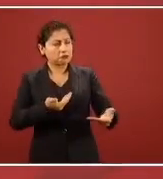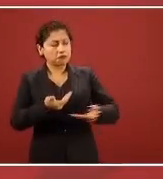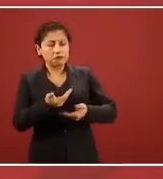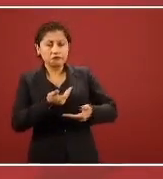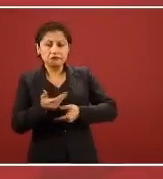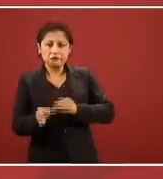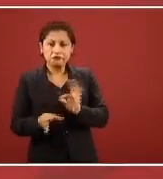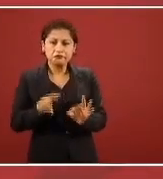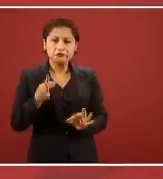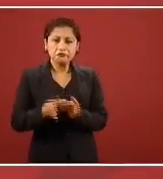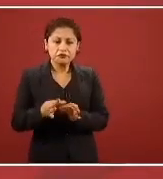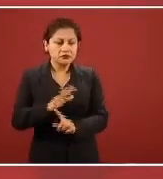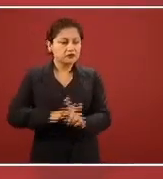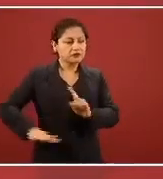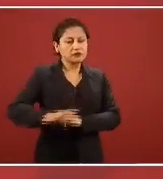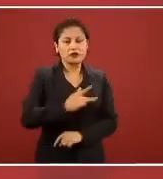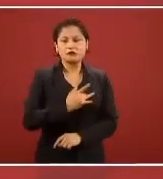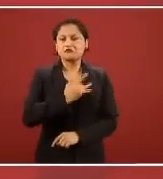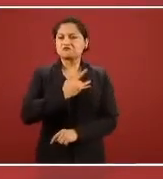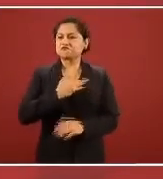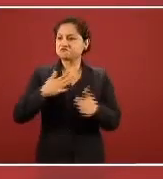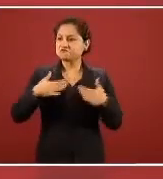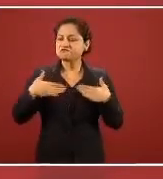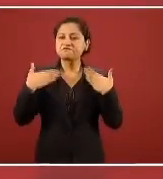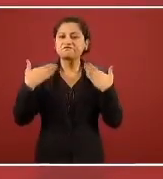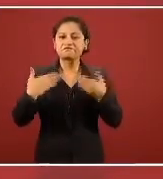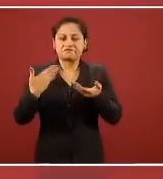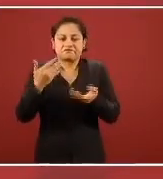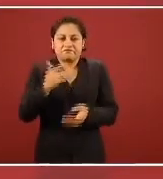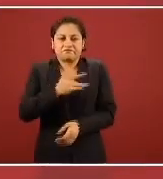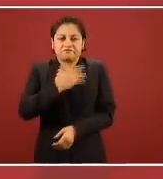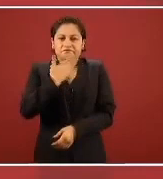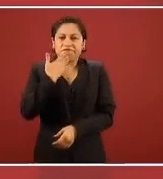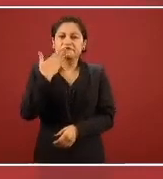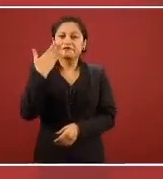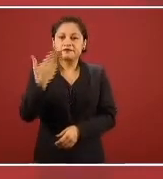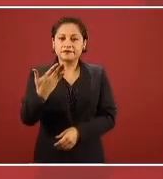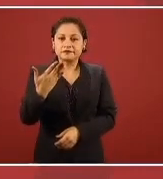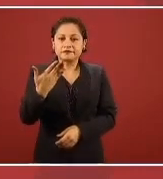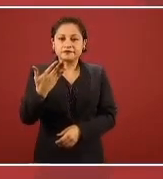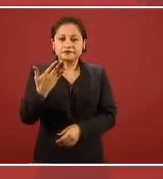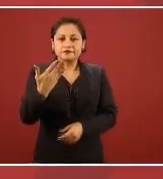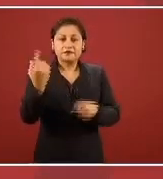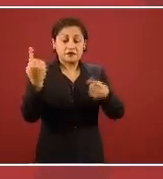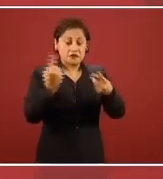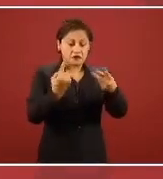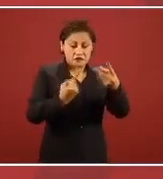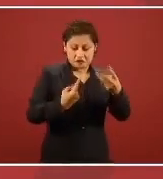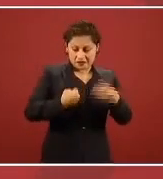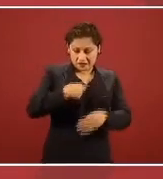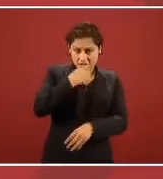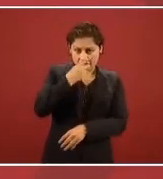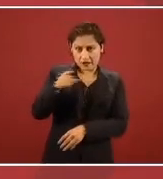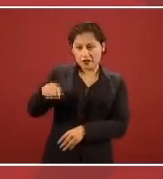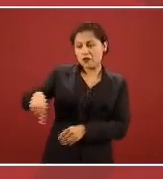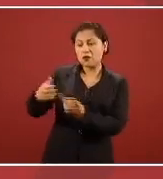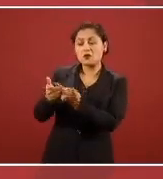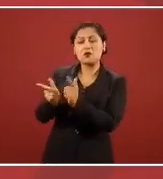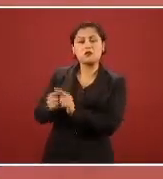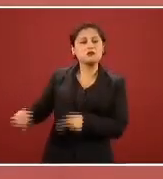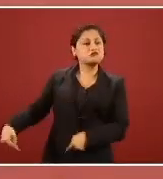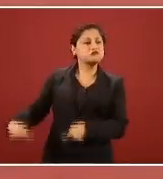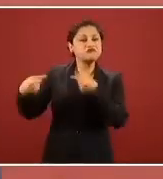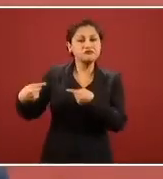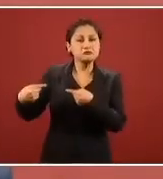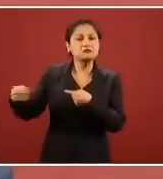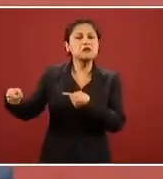confidence. In entonces, our country, todo esto que estoy diciendo, I know that mucho all of this that I am saying bothers our adversaries and